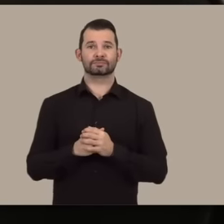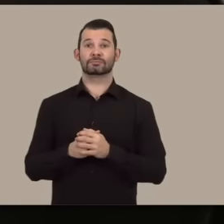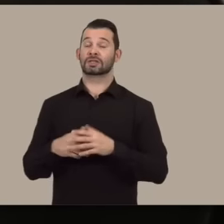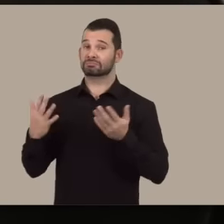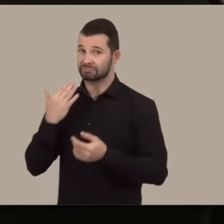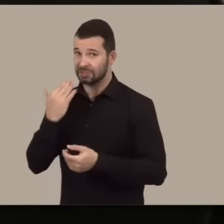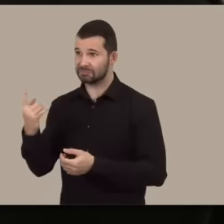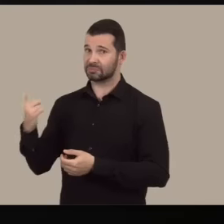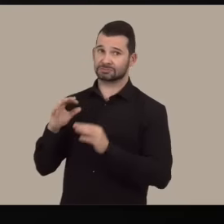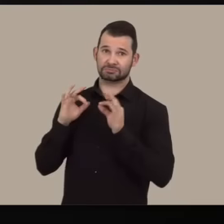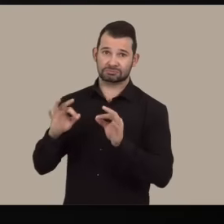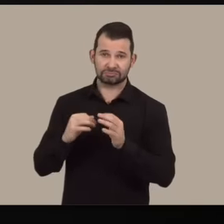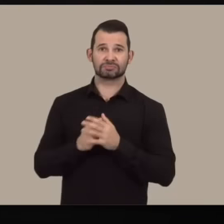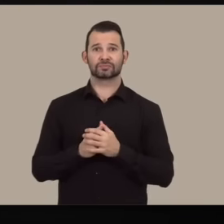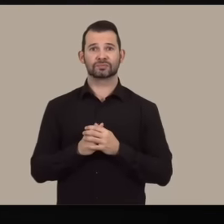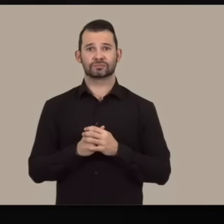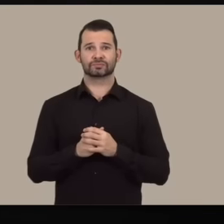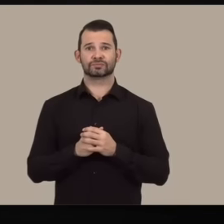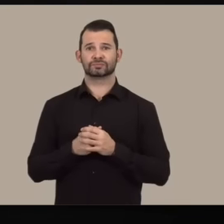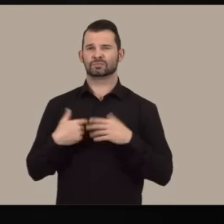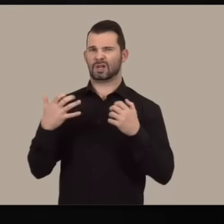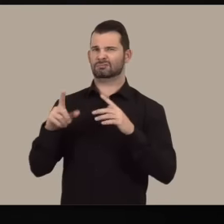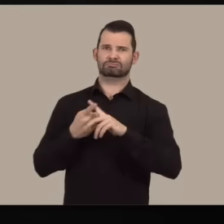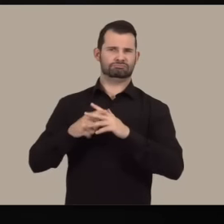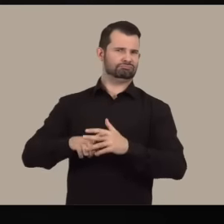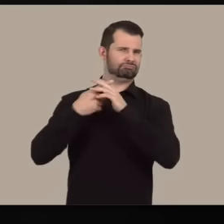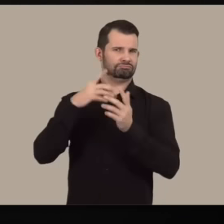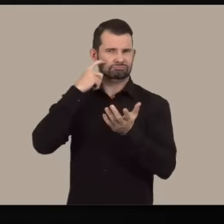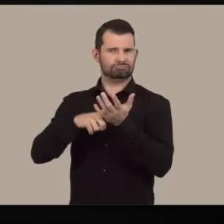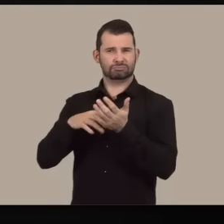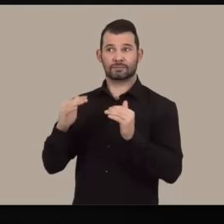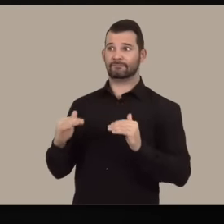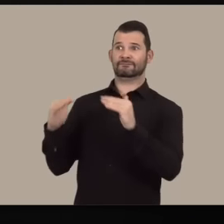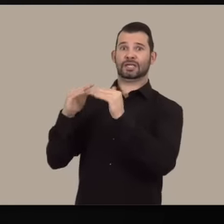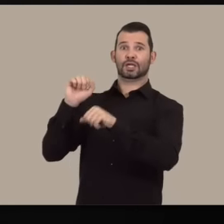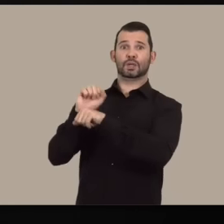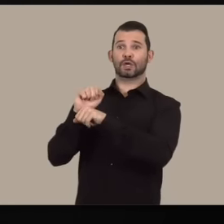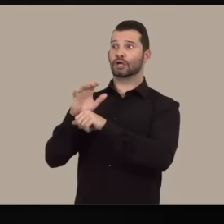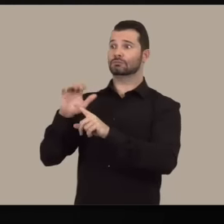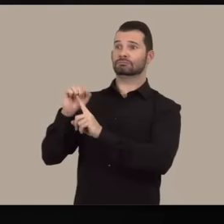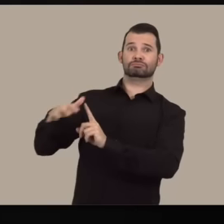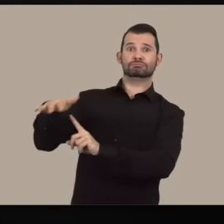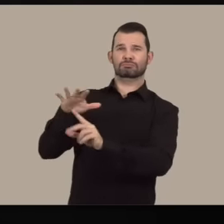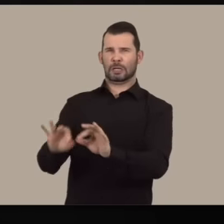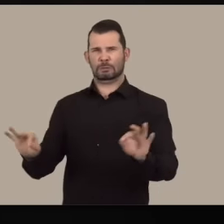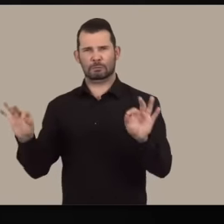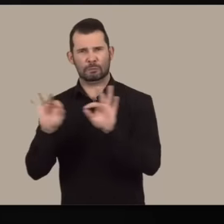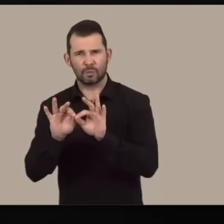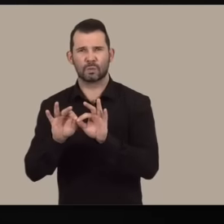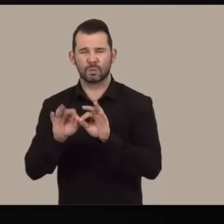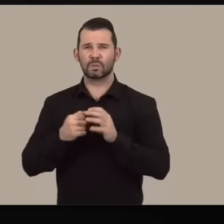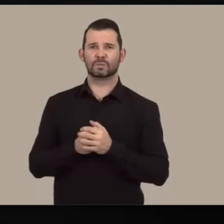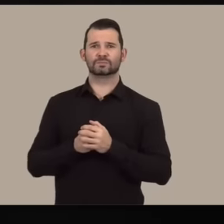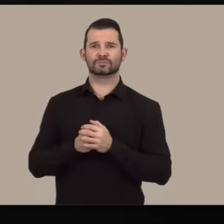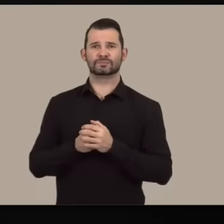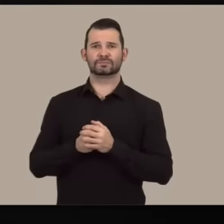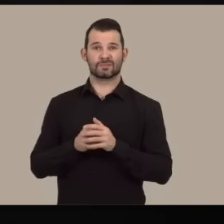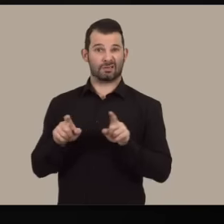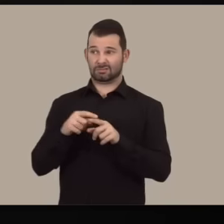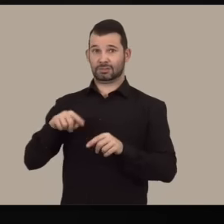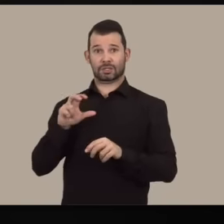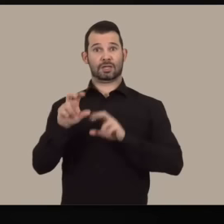accountable? Well, thank you for this question. I want to start by acknowledging that fair working